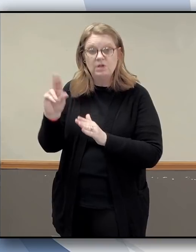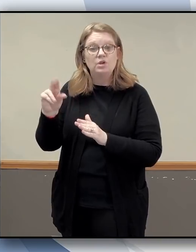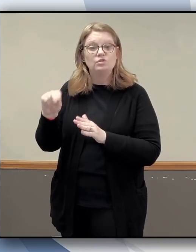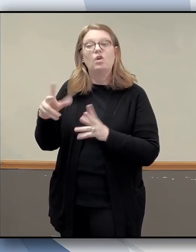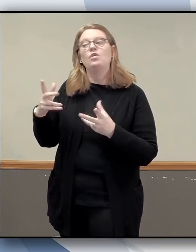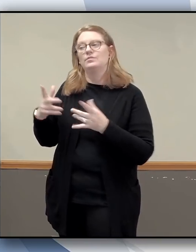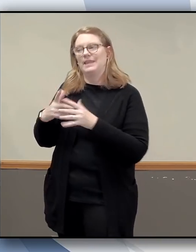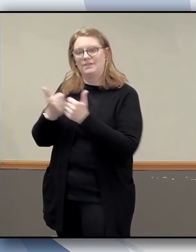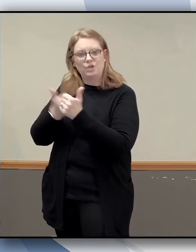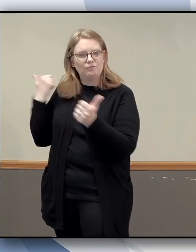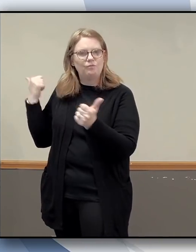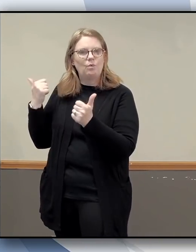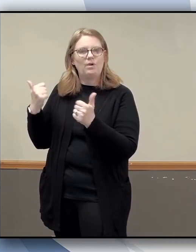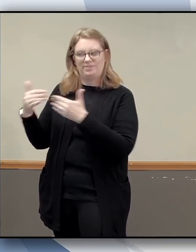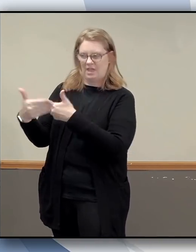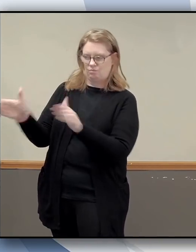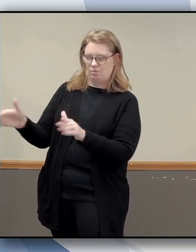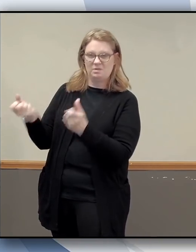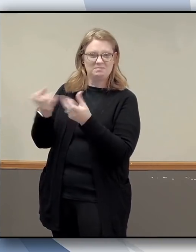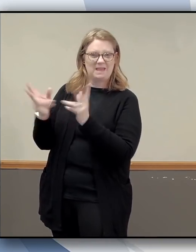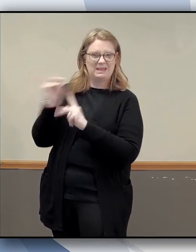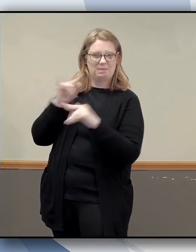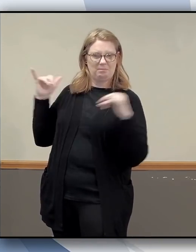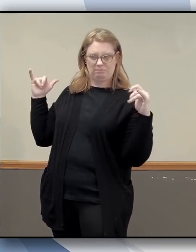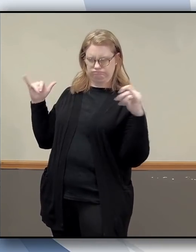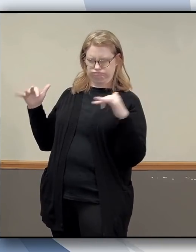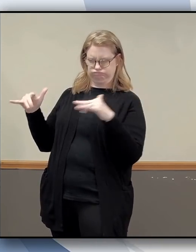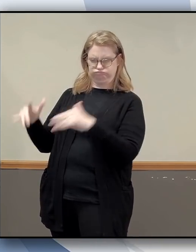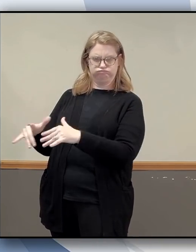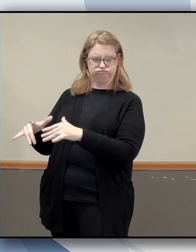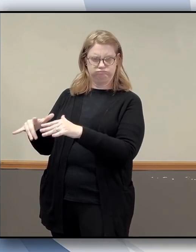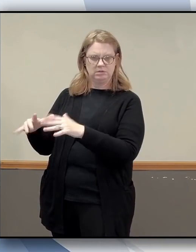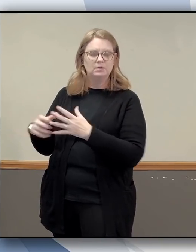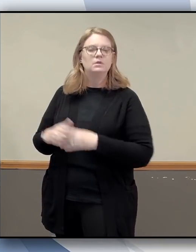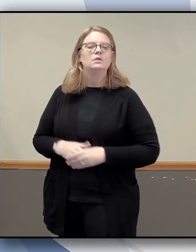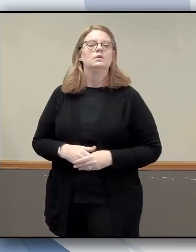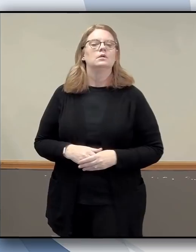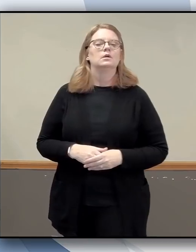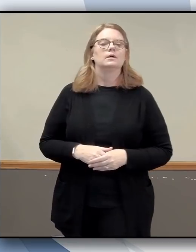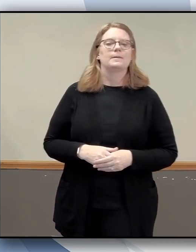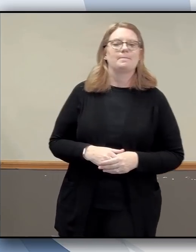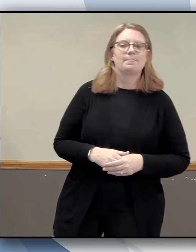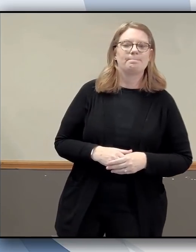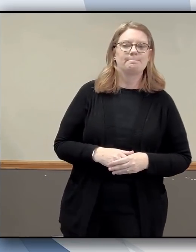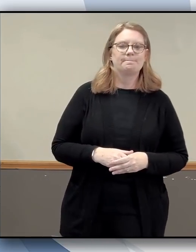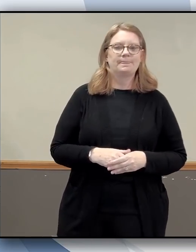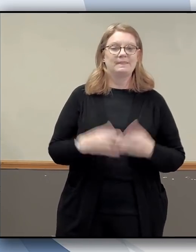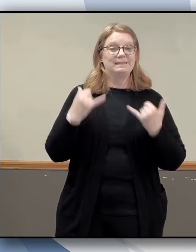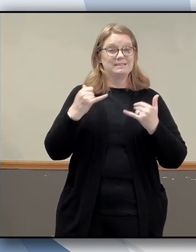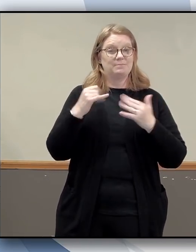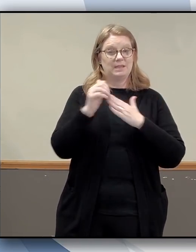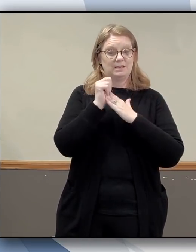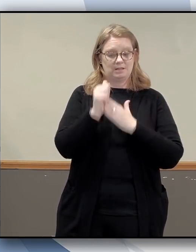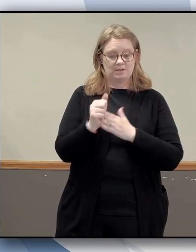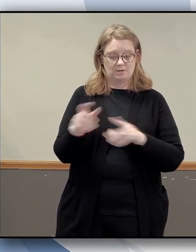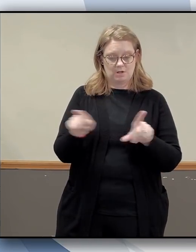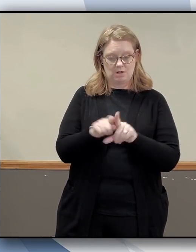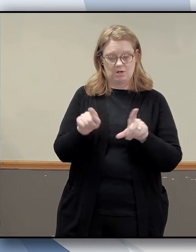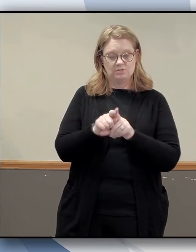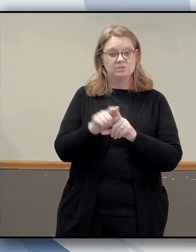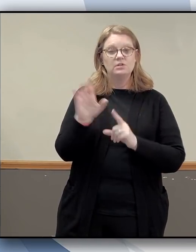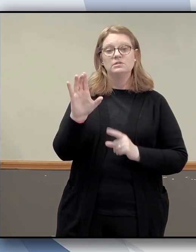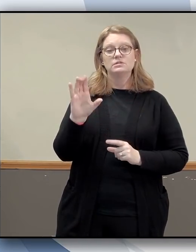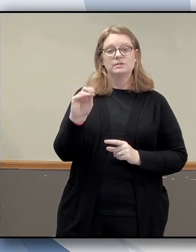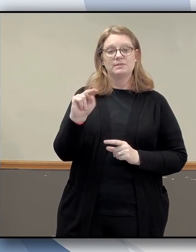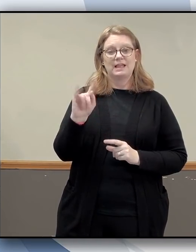we can keep things moving, but reduce transmissible moments. With these updated guidelines, we're going to be also moving some counties